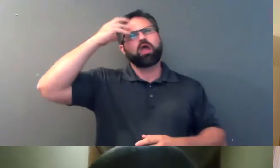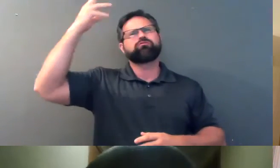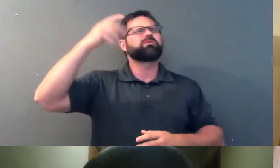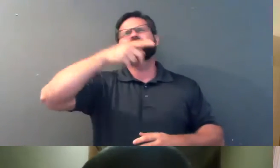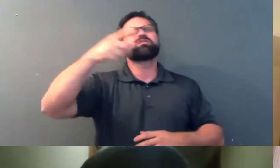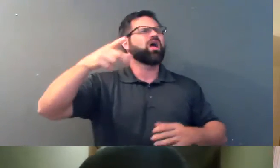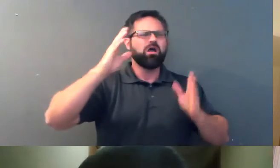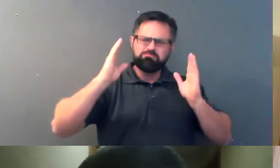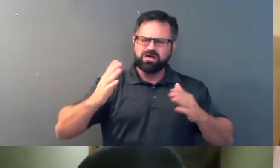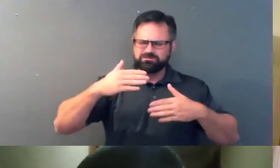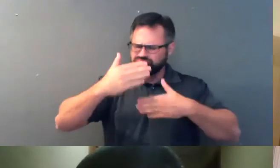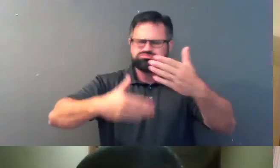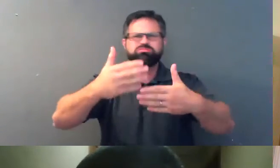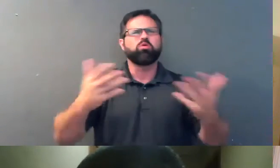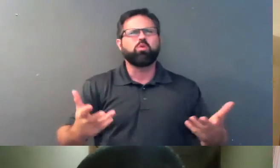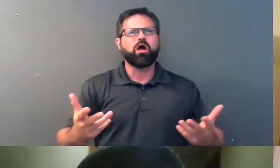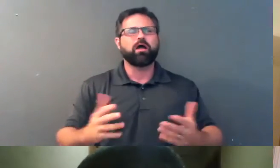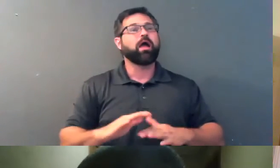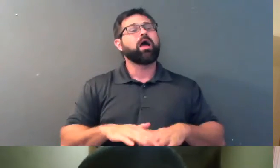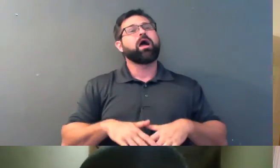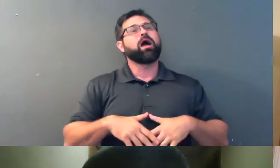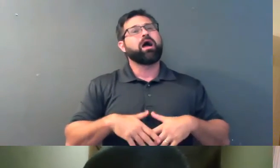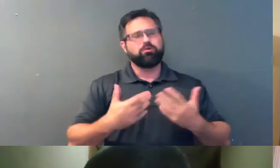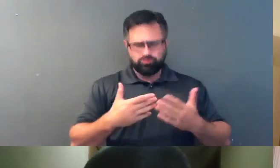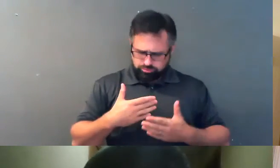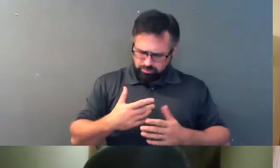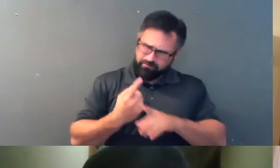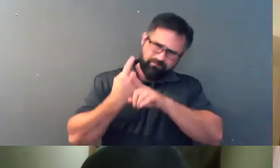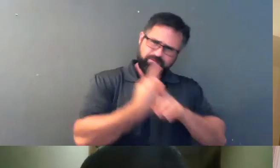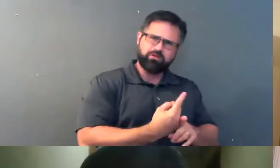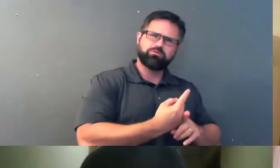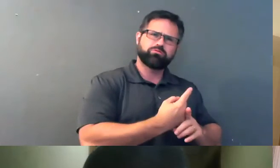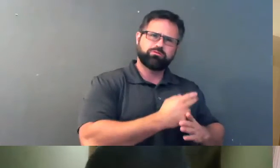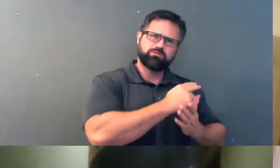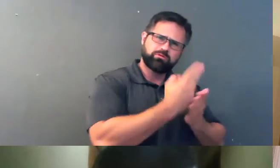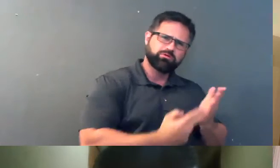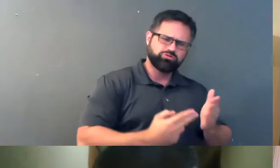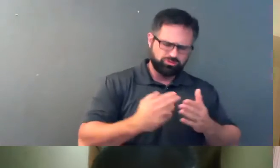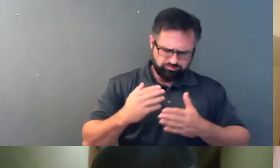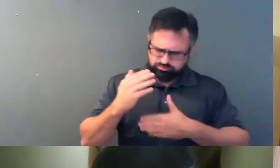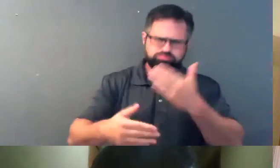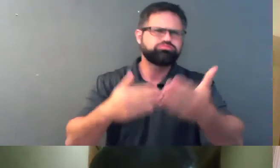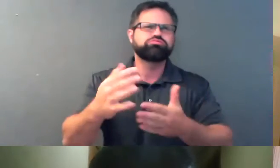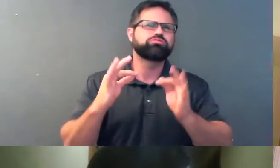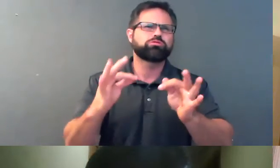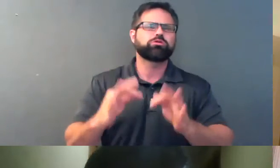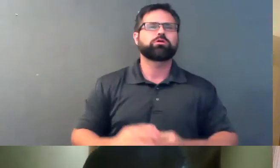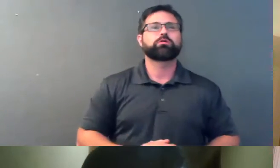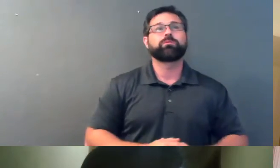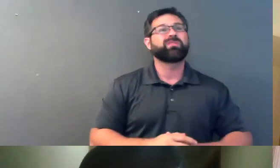deinstitutionalization process is really put into force. Of course, we do not want to see children